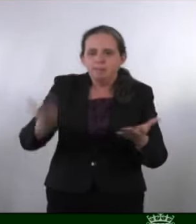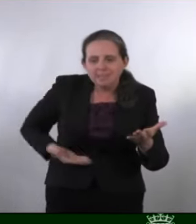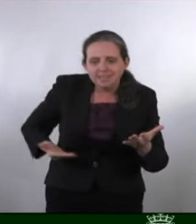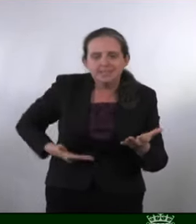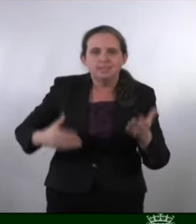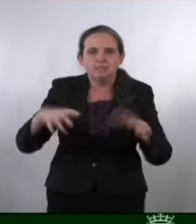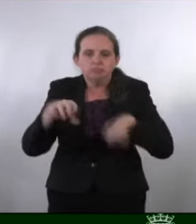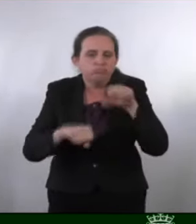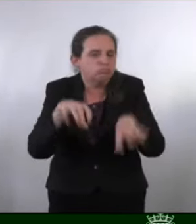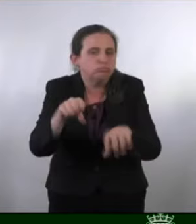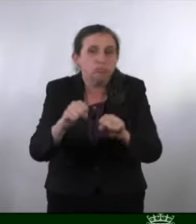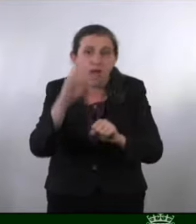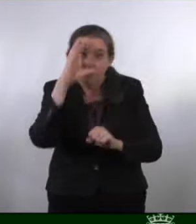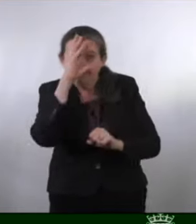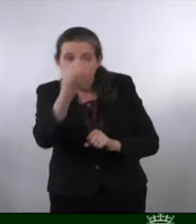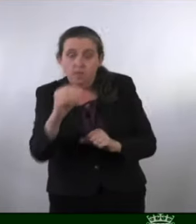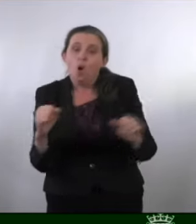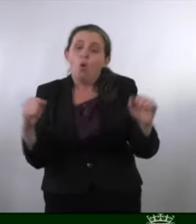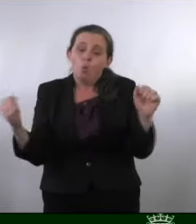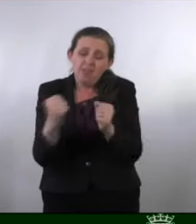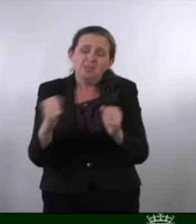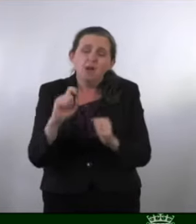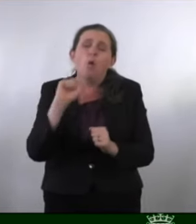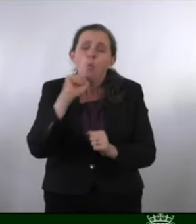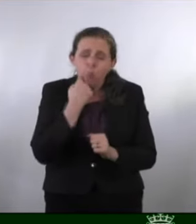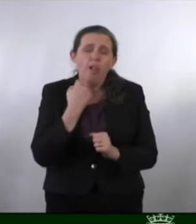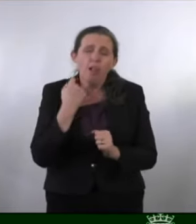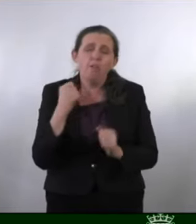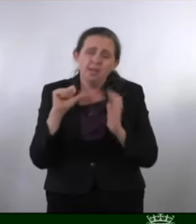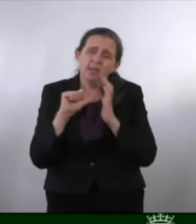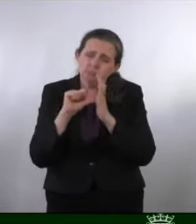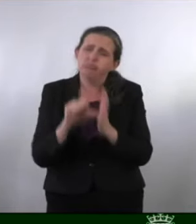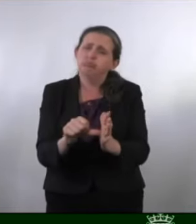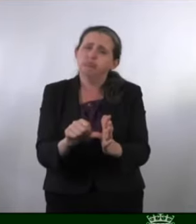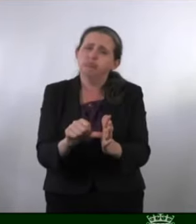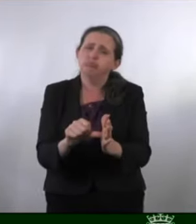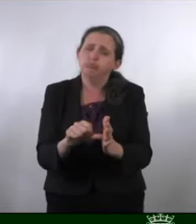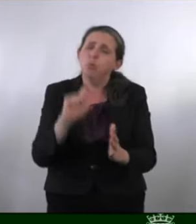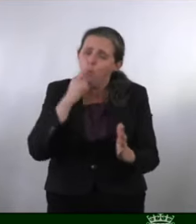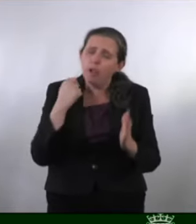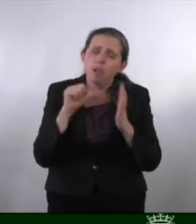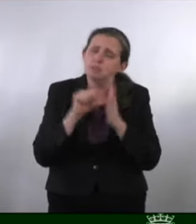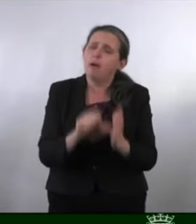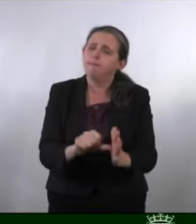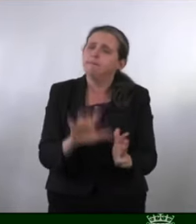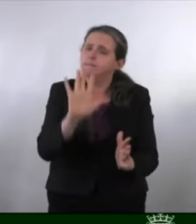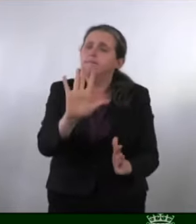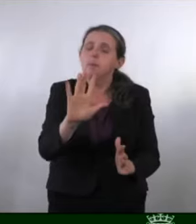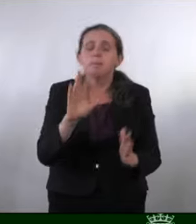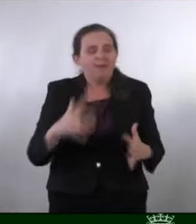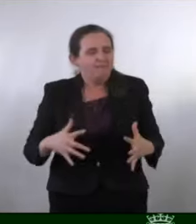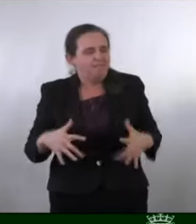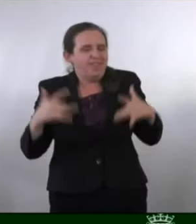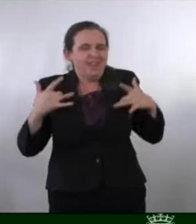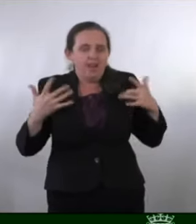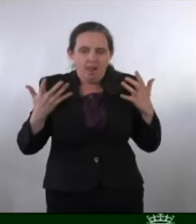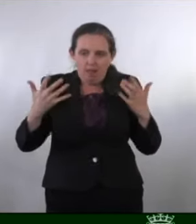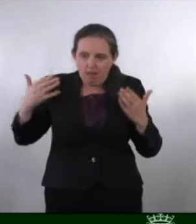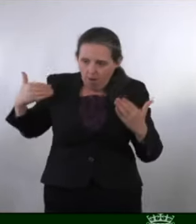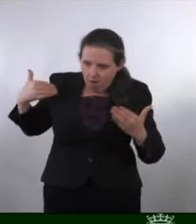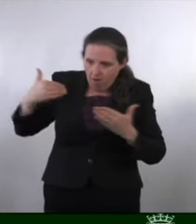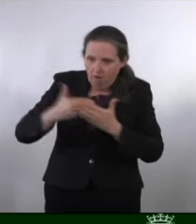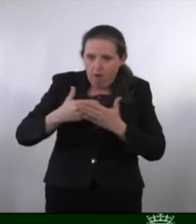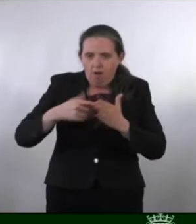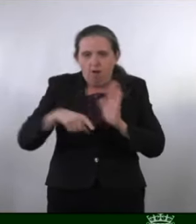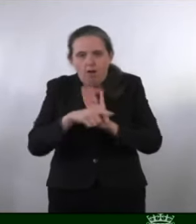Christmas cannot be normal and there's a long road to spring, but we have turned a corner and the escape